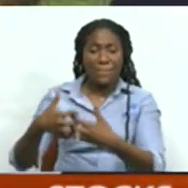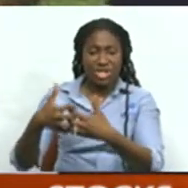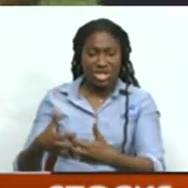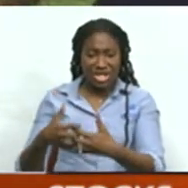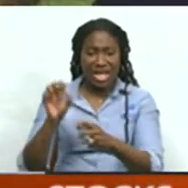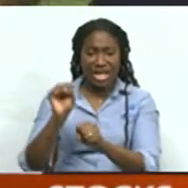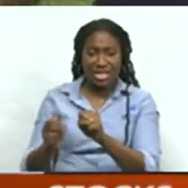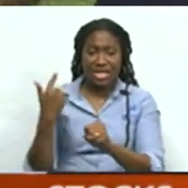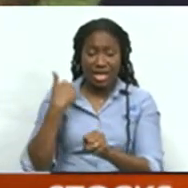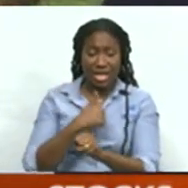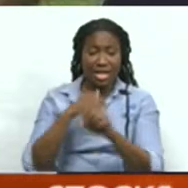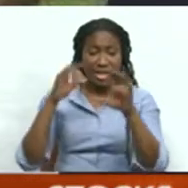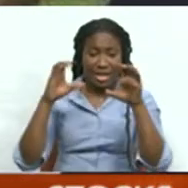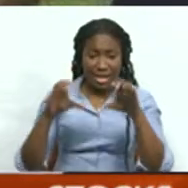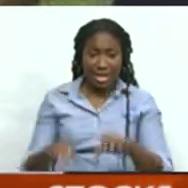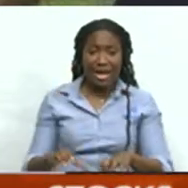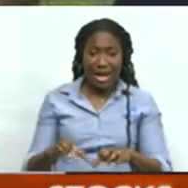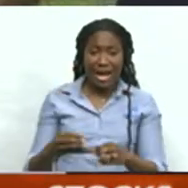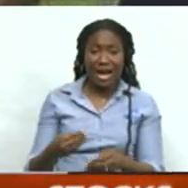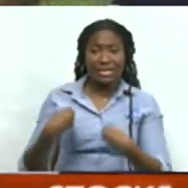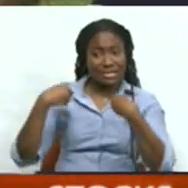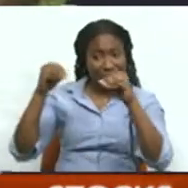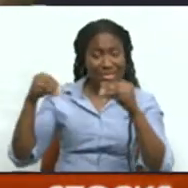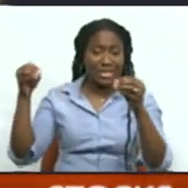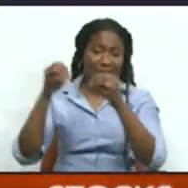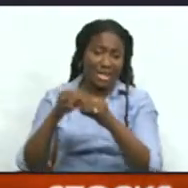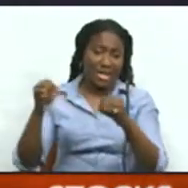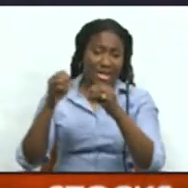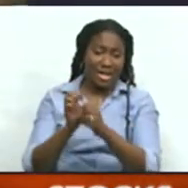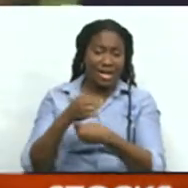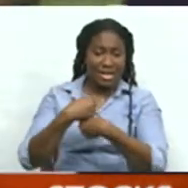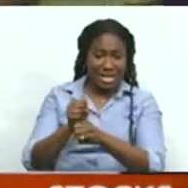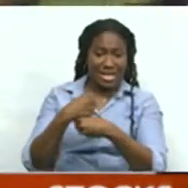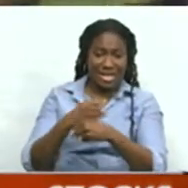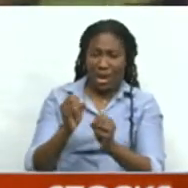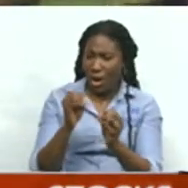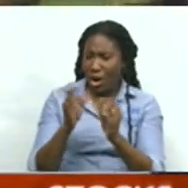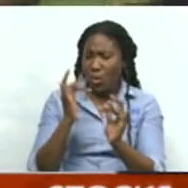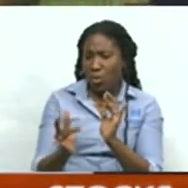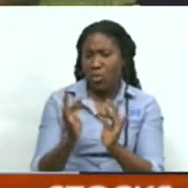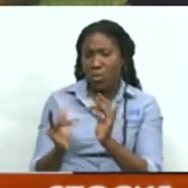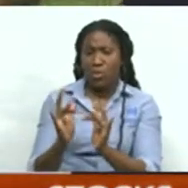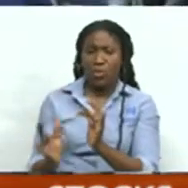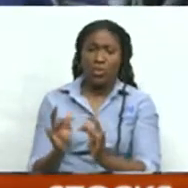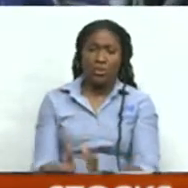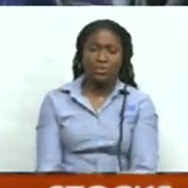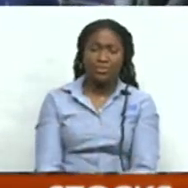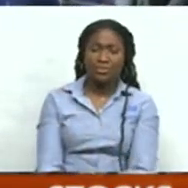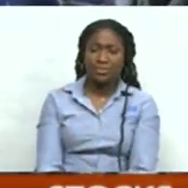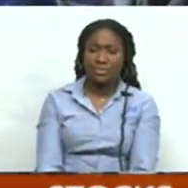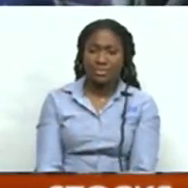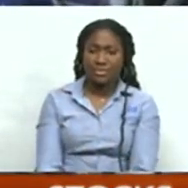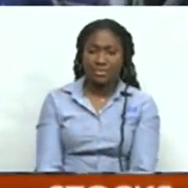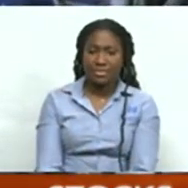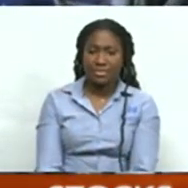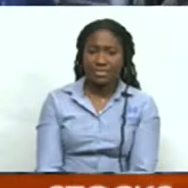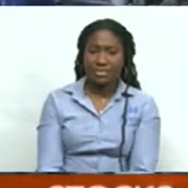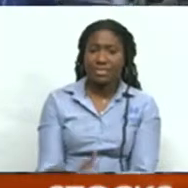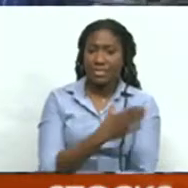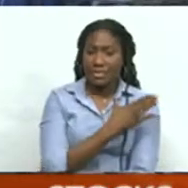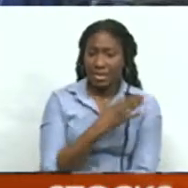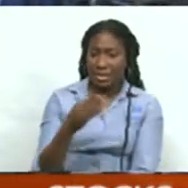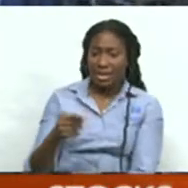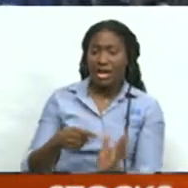the demand is greater than supply, to allow us to quickly ramp up our capacity on production. Kublal Singh outlined some of the